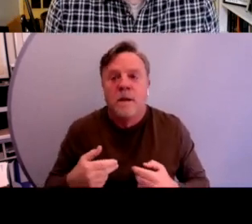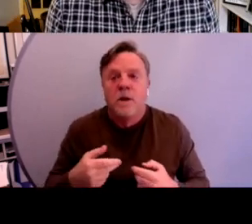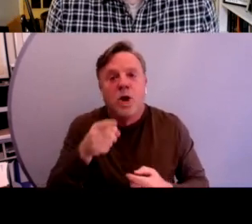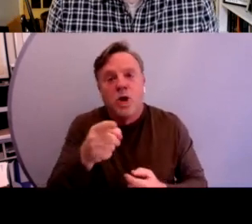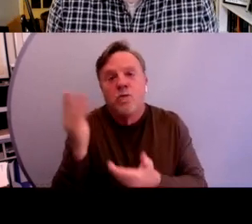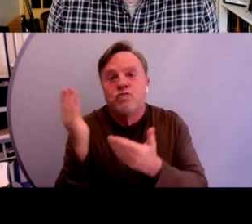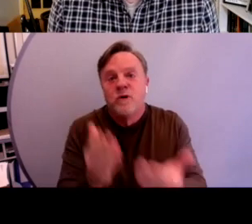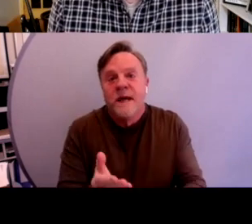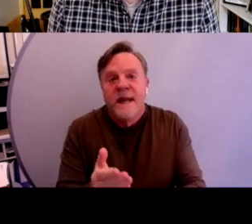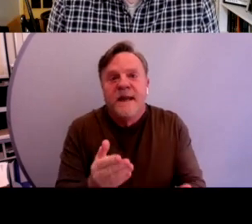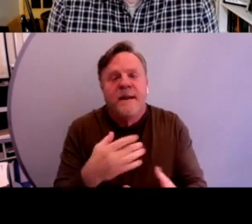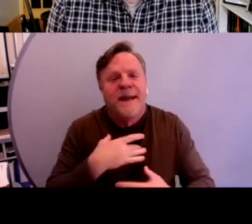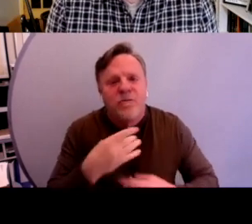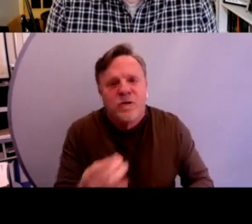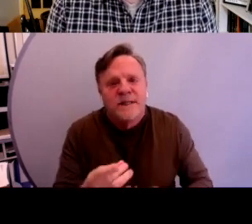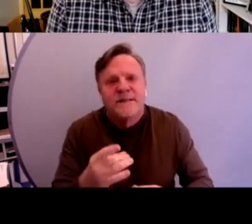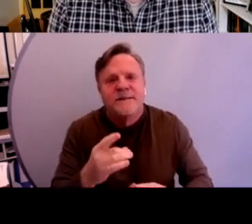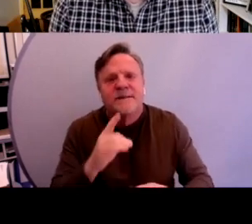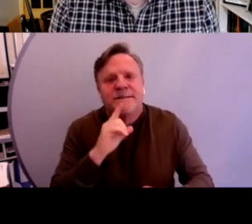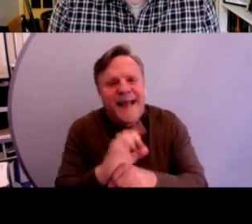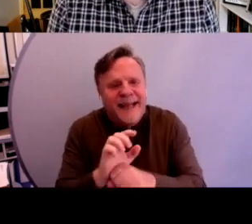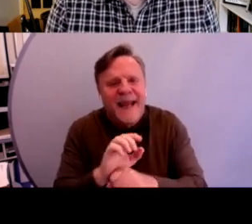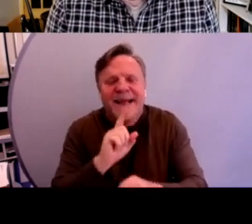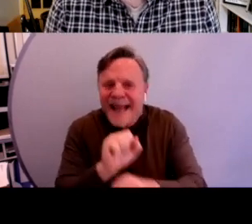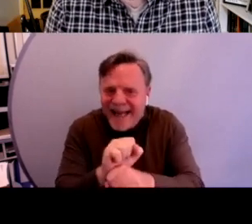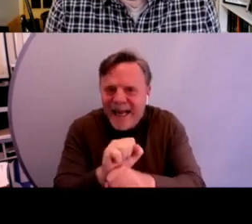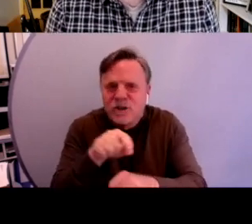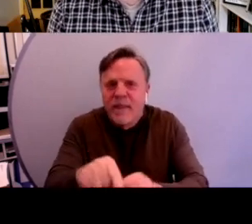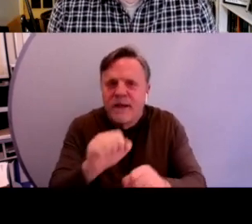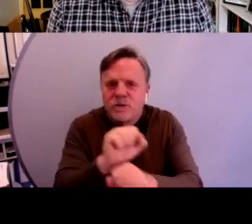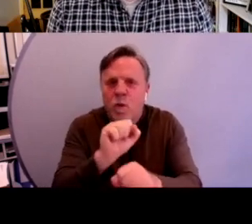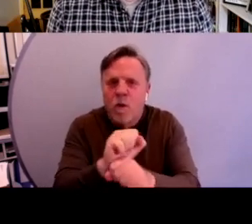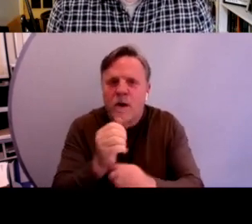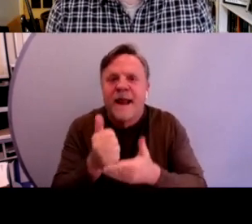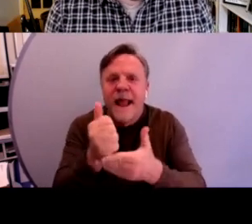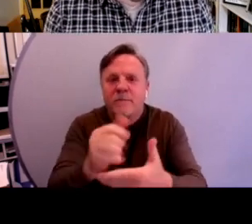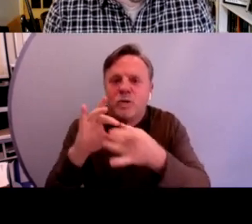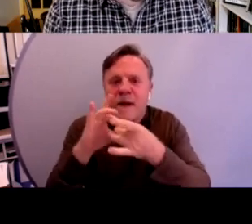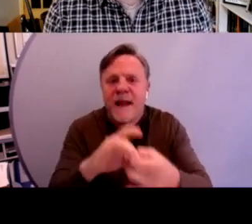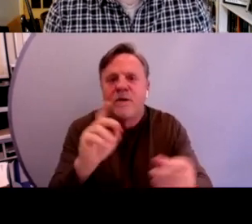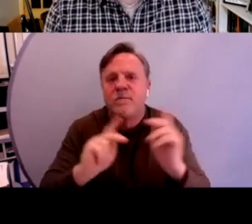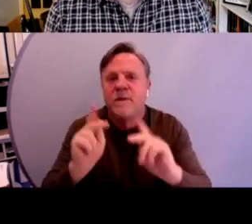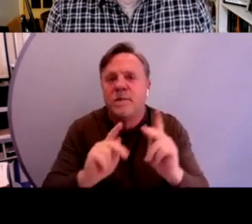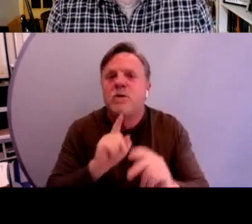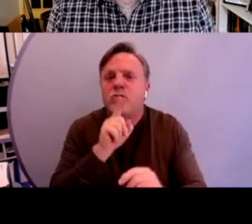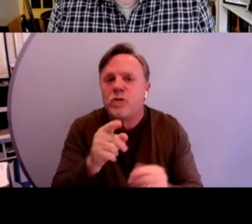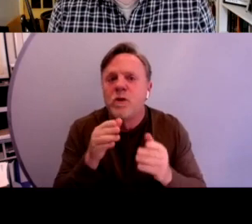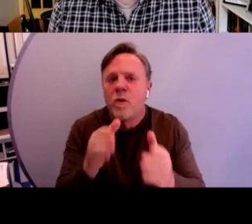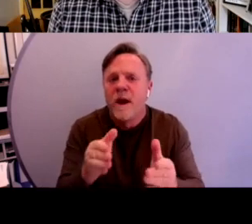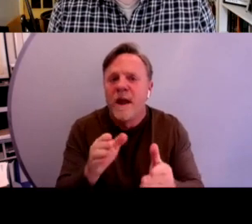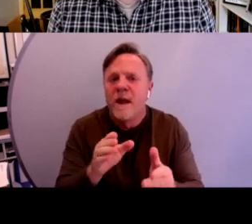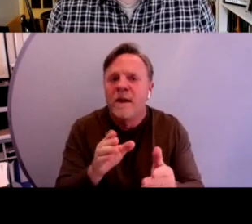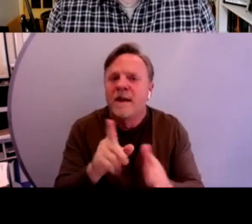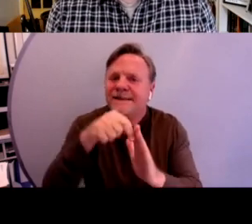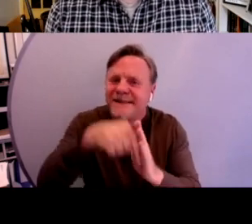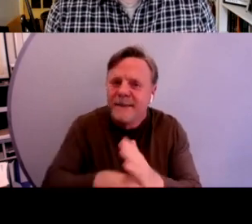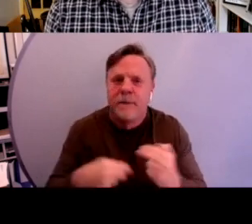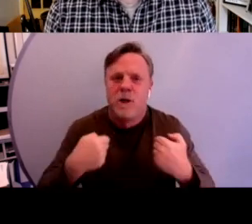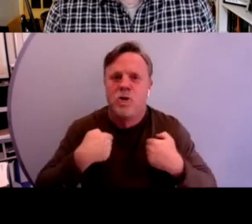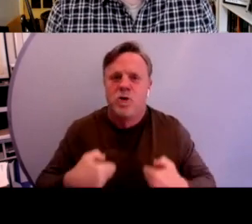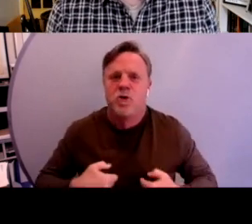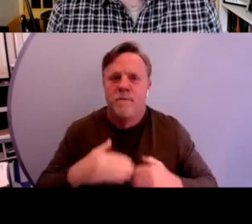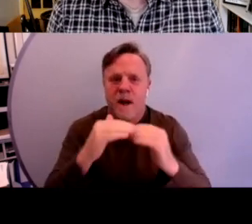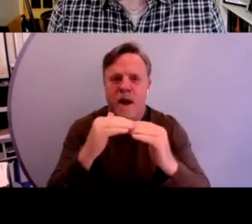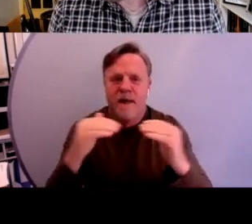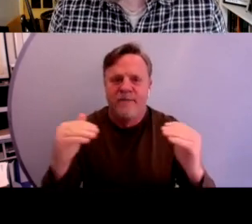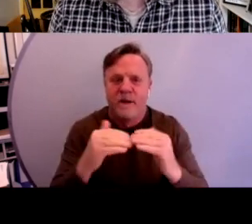an interest and dedication to this work that helps you to connect with people in a real way, a deeply human level.